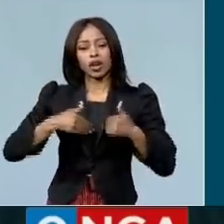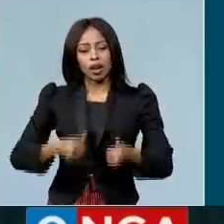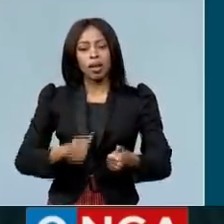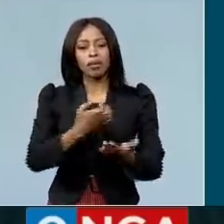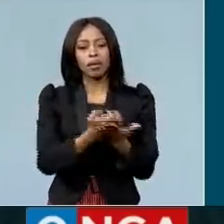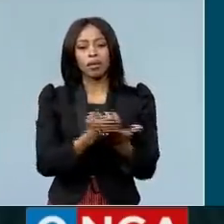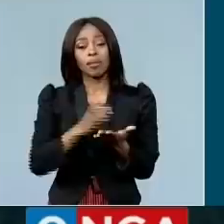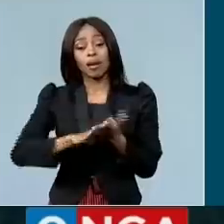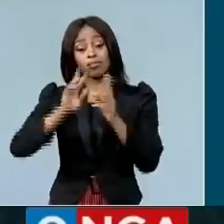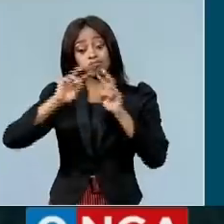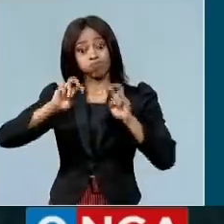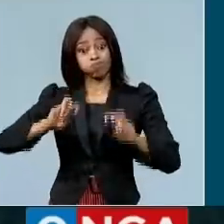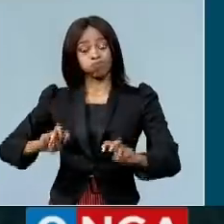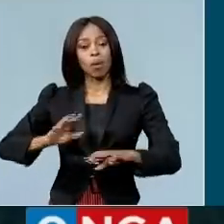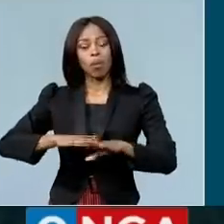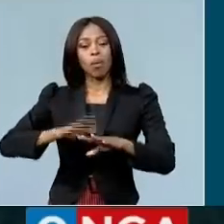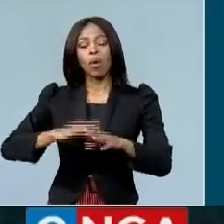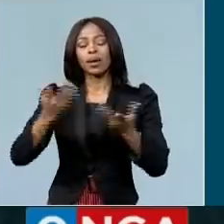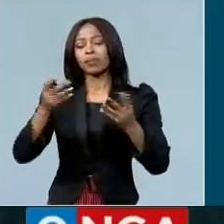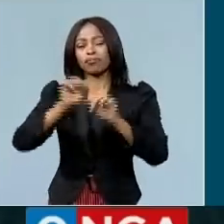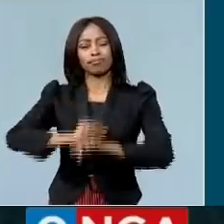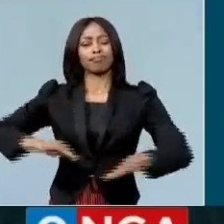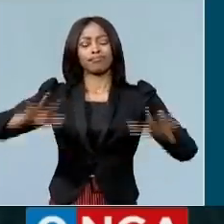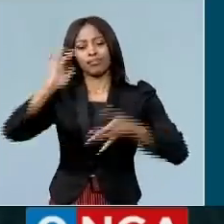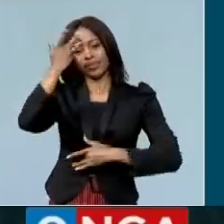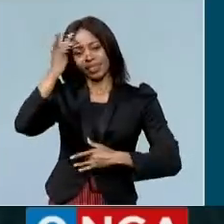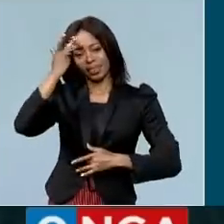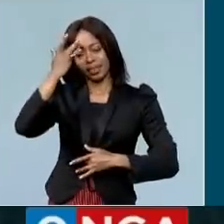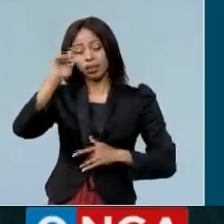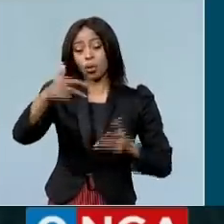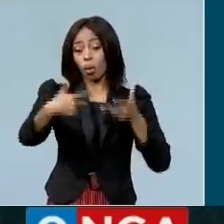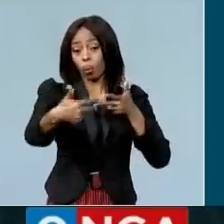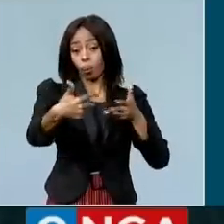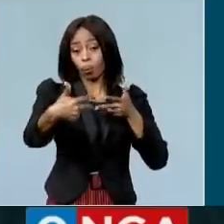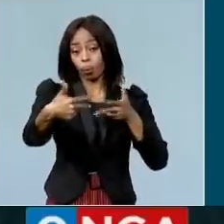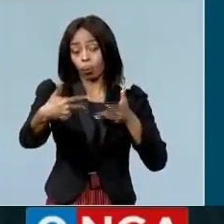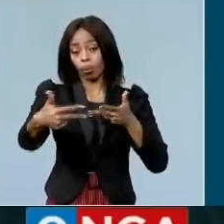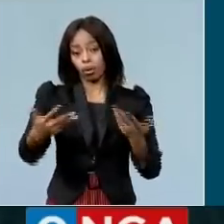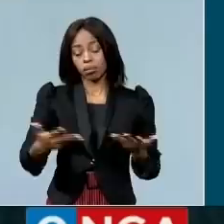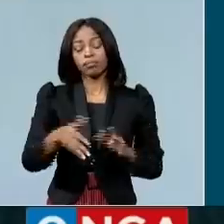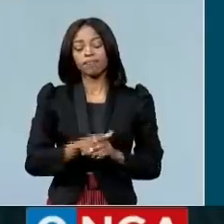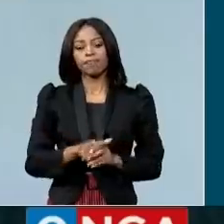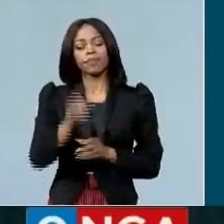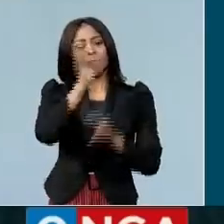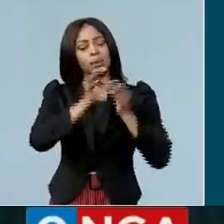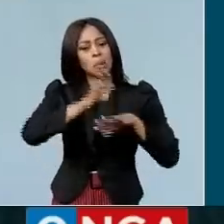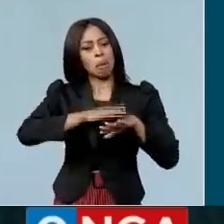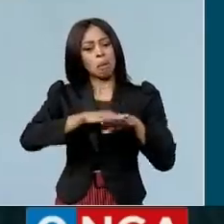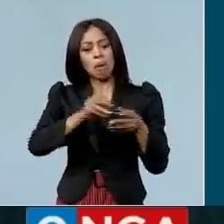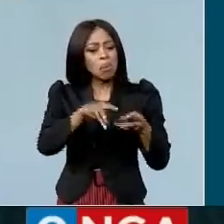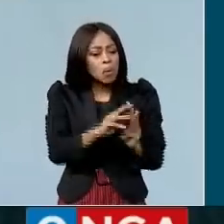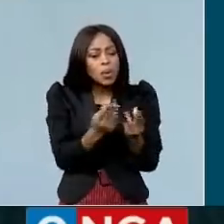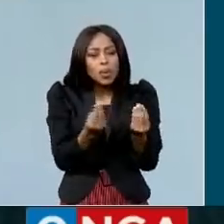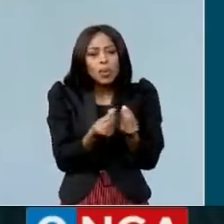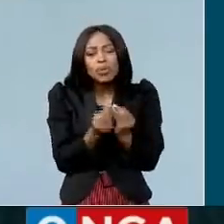Epidemiology Research Office at Wits University here in Johannesburg, joining us via Skype with a view on the current modelling. Doctor,